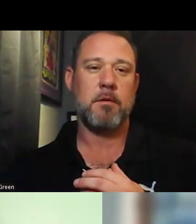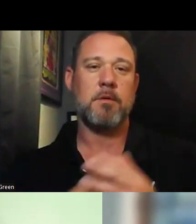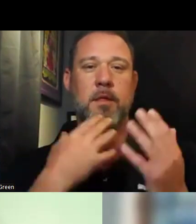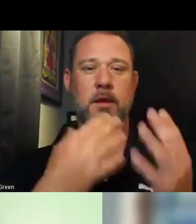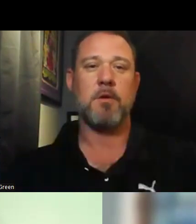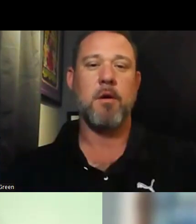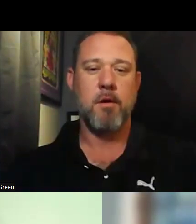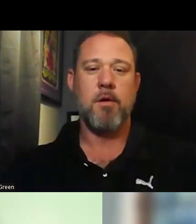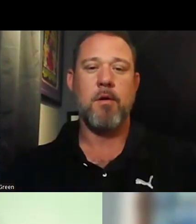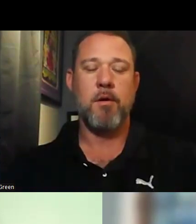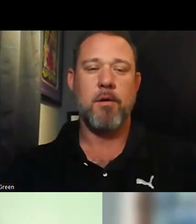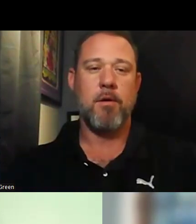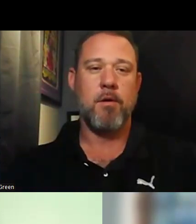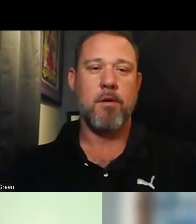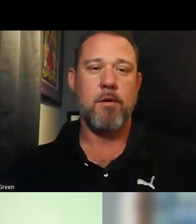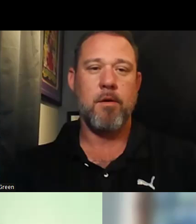again.